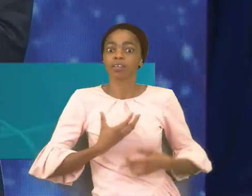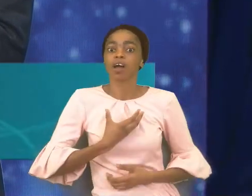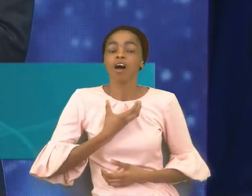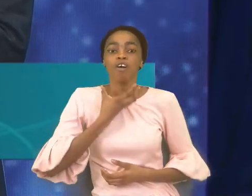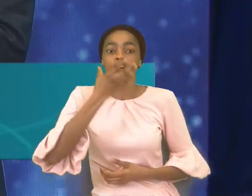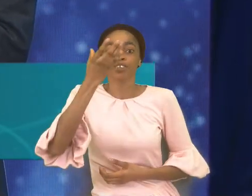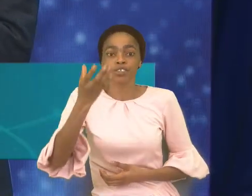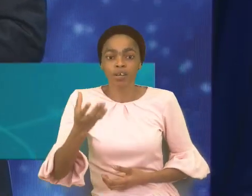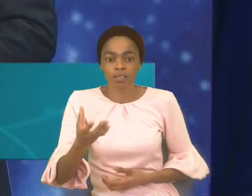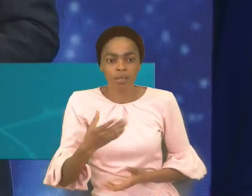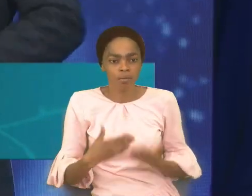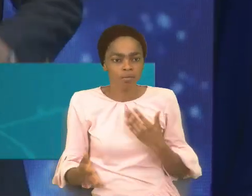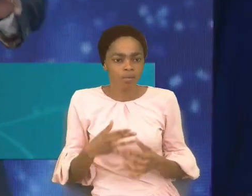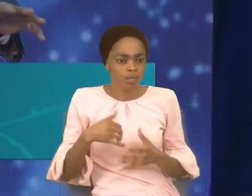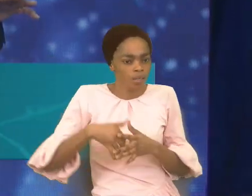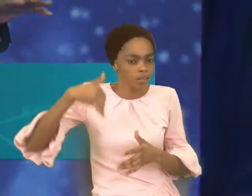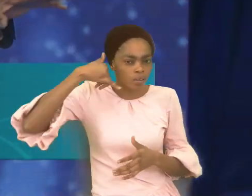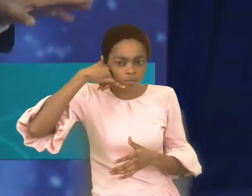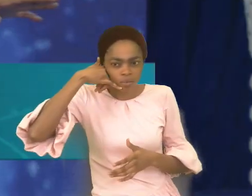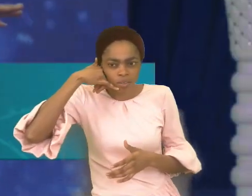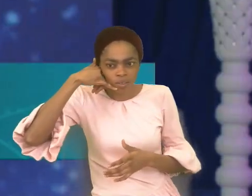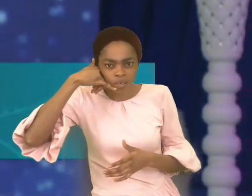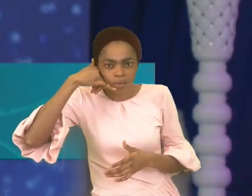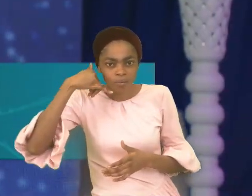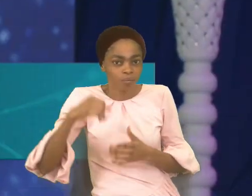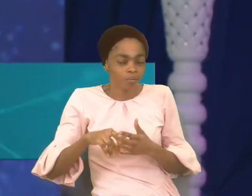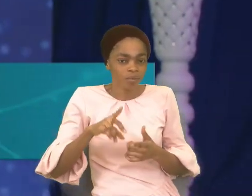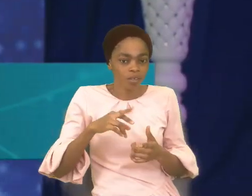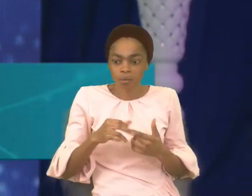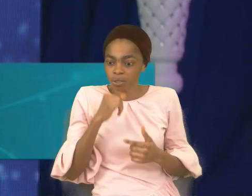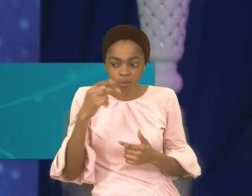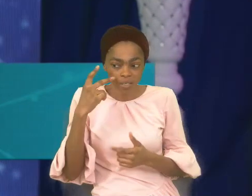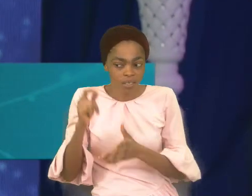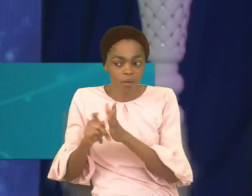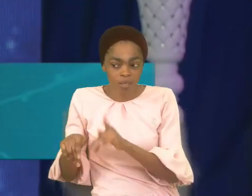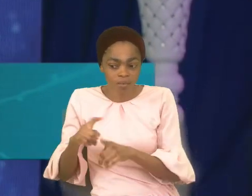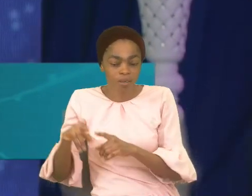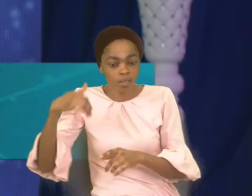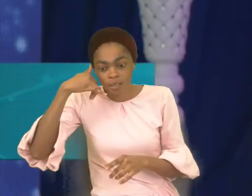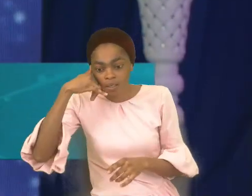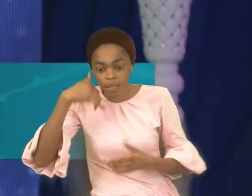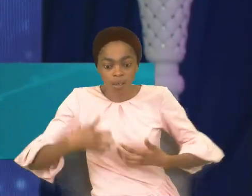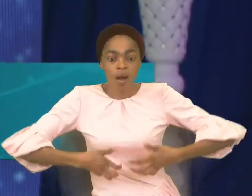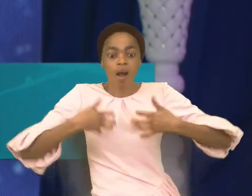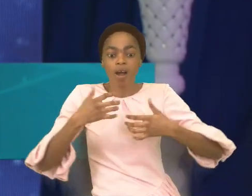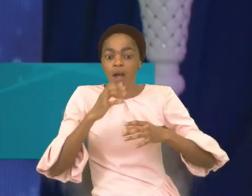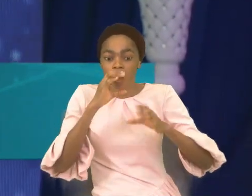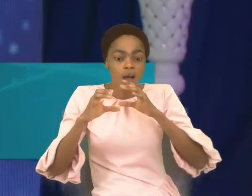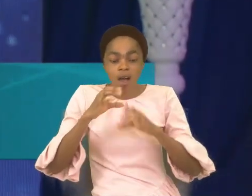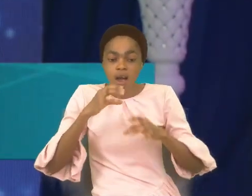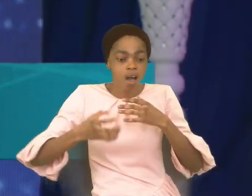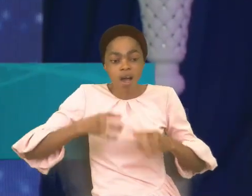see the man, the woman, but the woman, the man has a way of terrorizing,